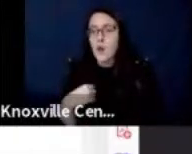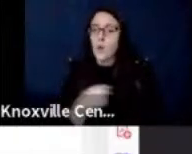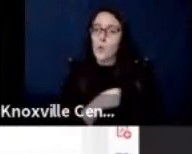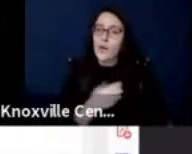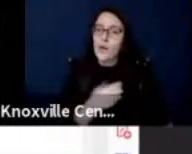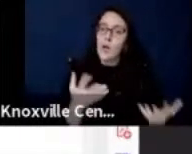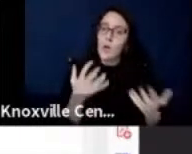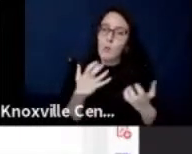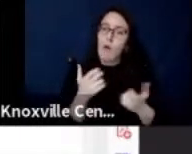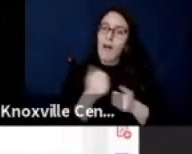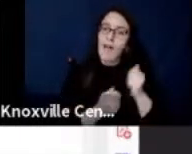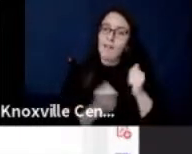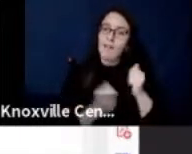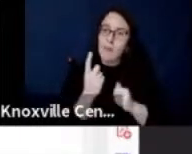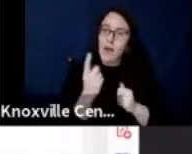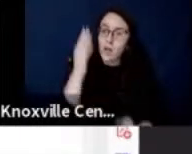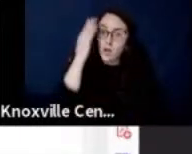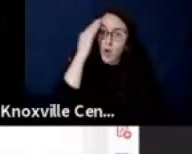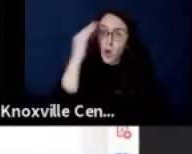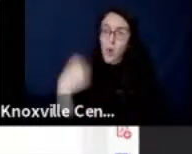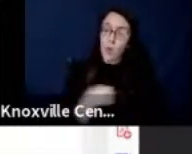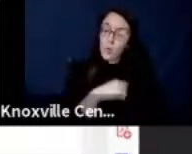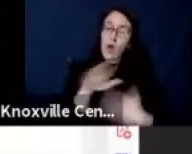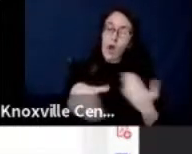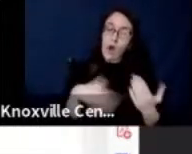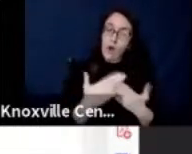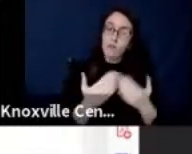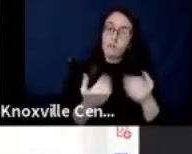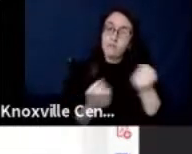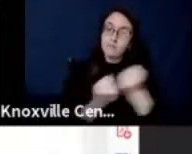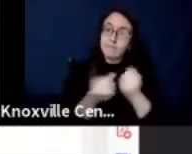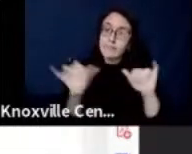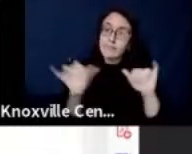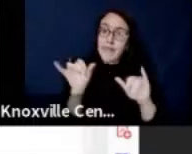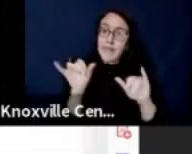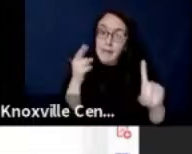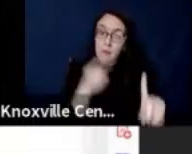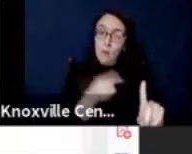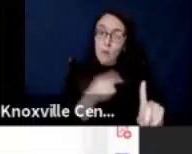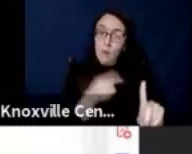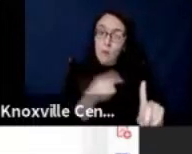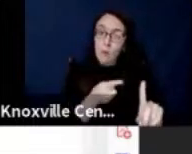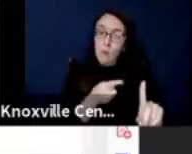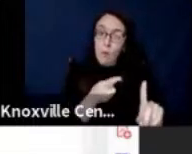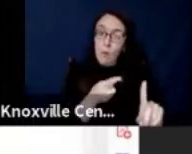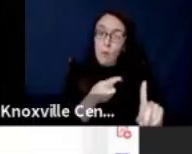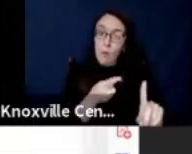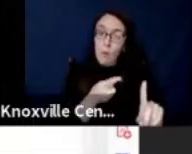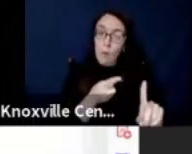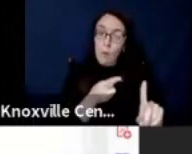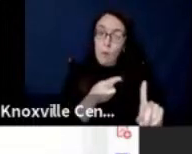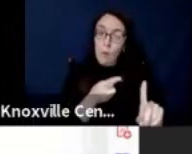we want everybody to realize that we are all in this together. This has reached a critical point.